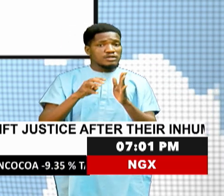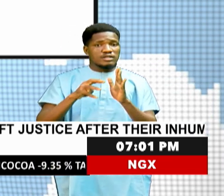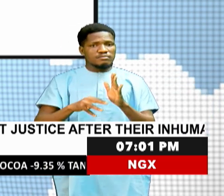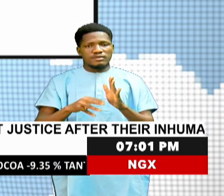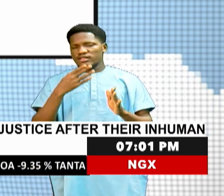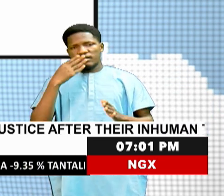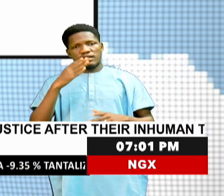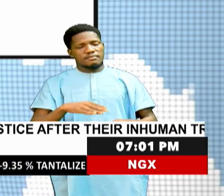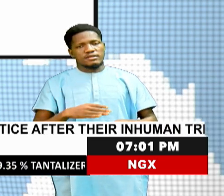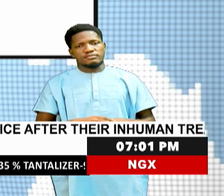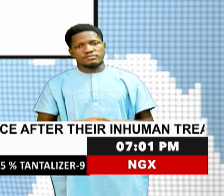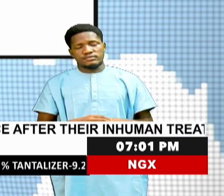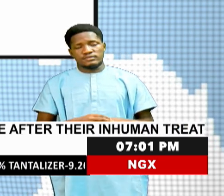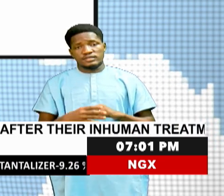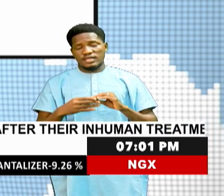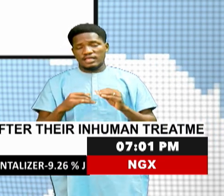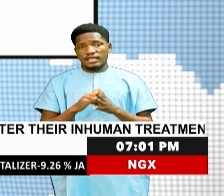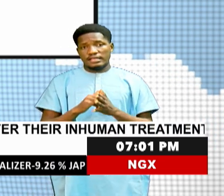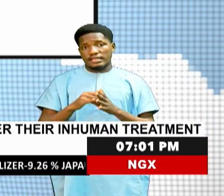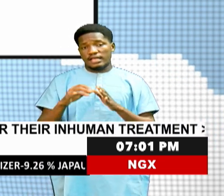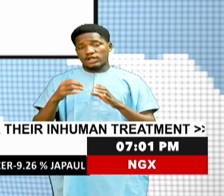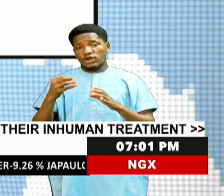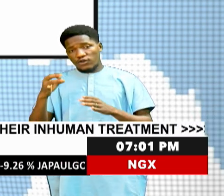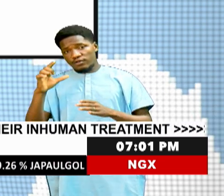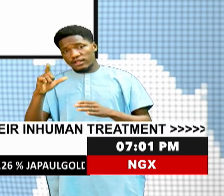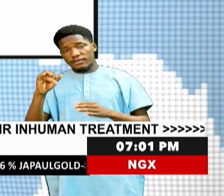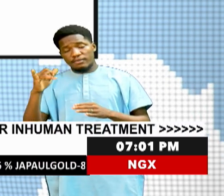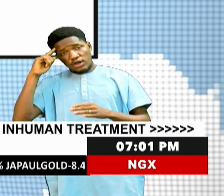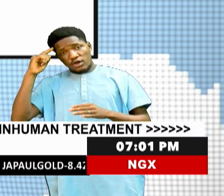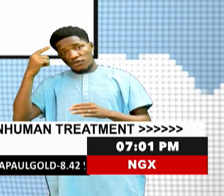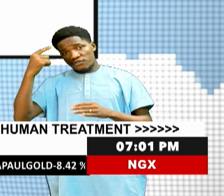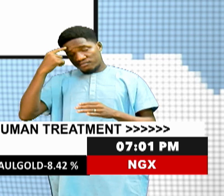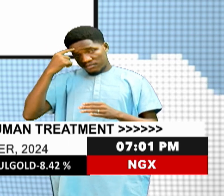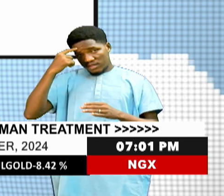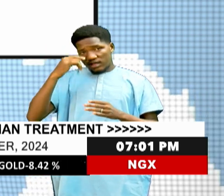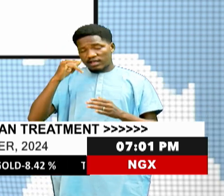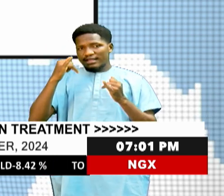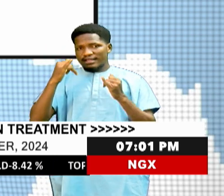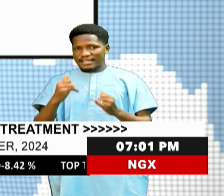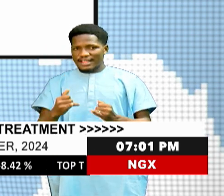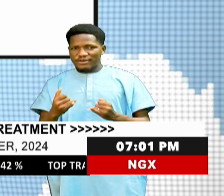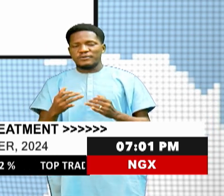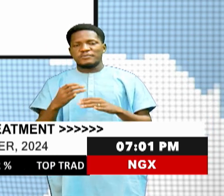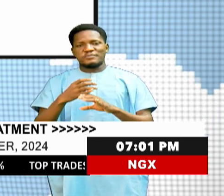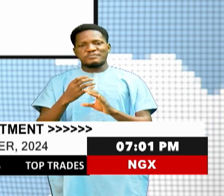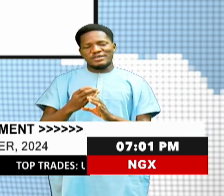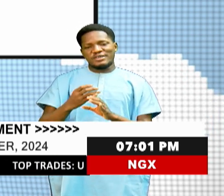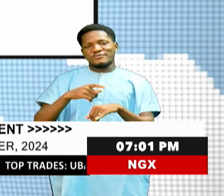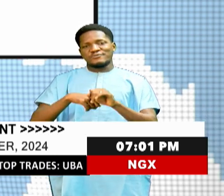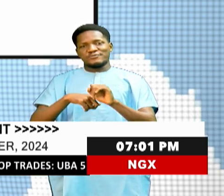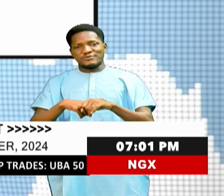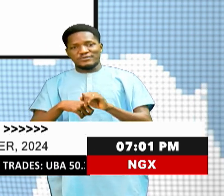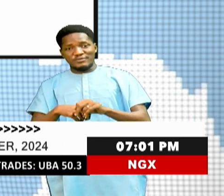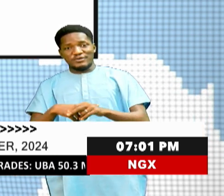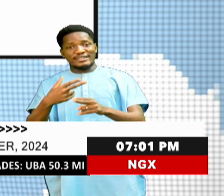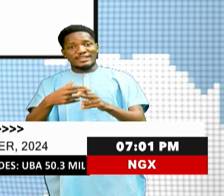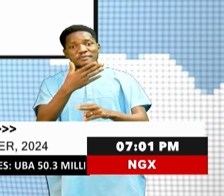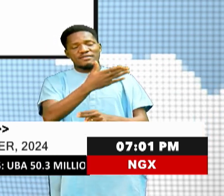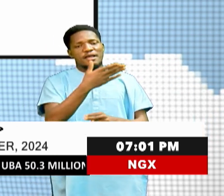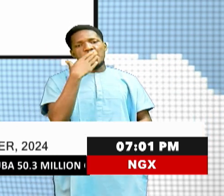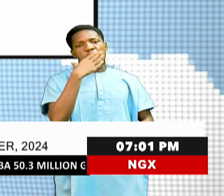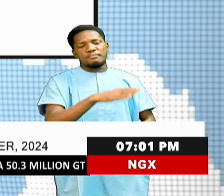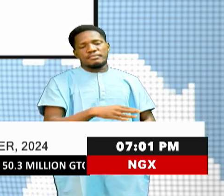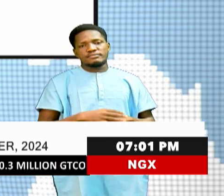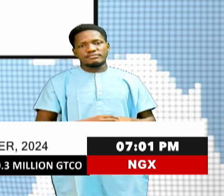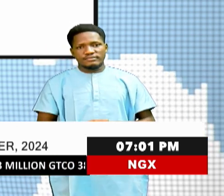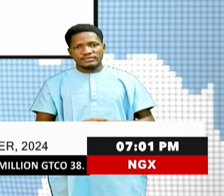that the action of the Libyan government puts a dent on the image of football on the continent. The chairman of the House Committee on Sports,